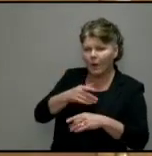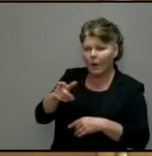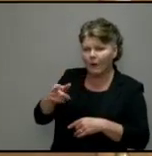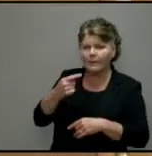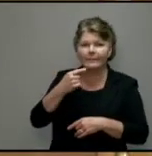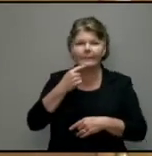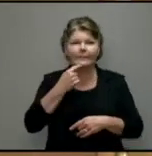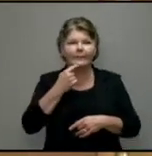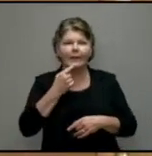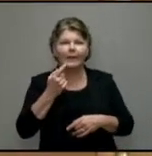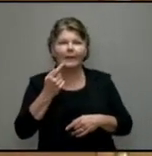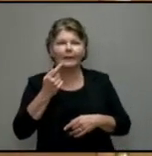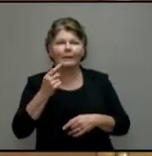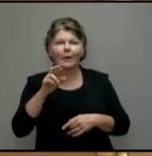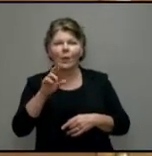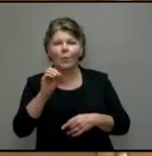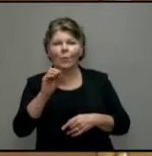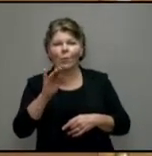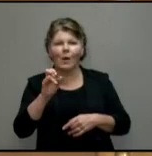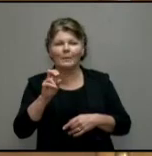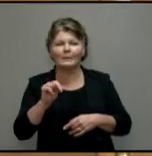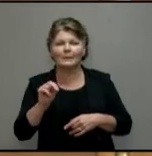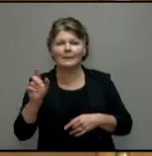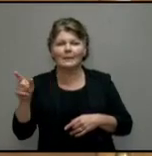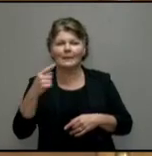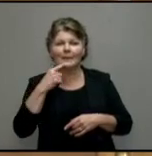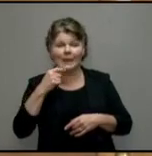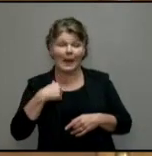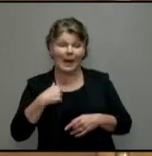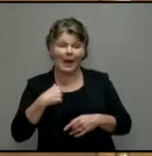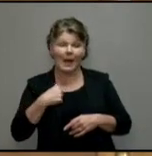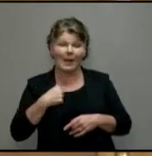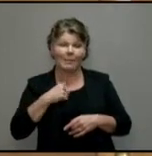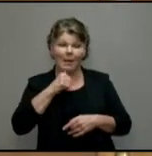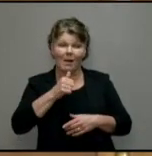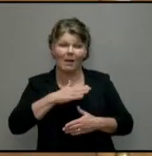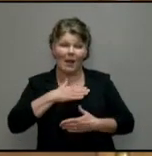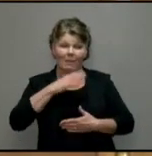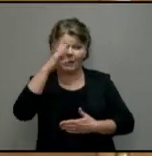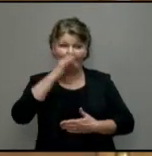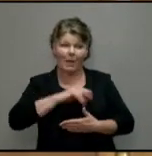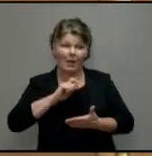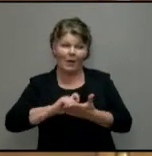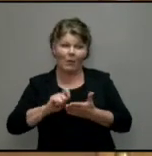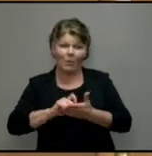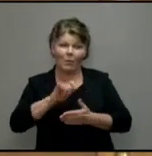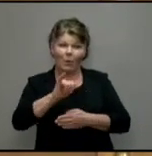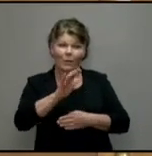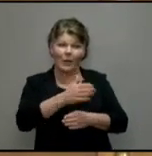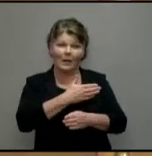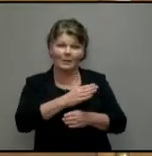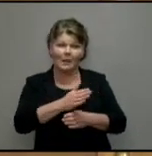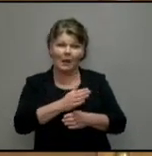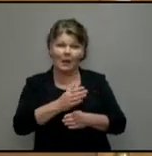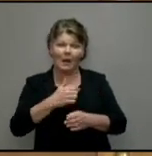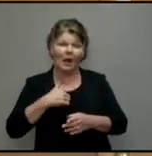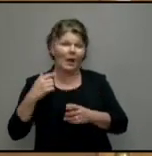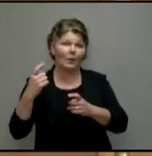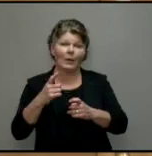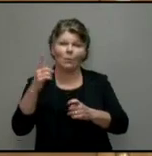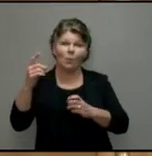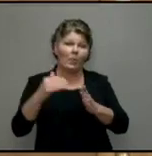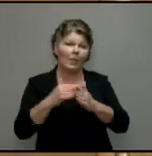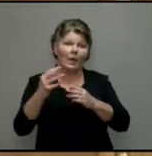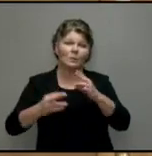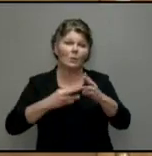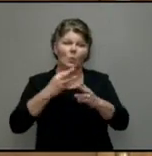Madam, I am the poor, unhappy man who wrote that hymn. I would give 1,000 worlds if